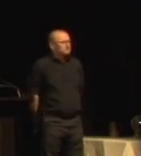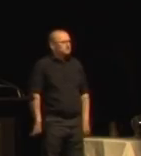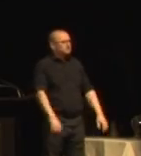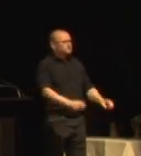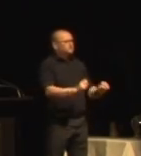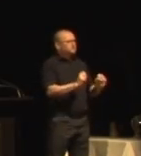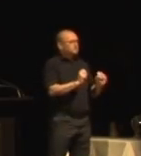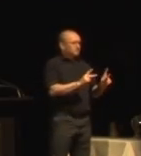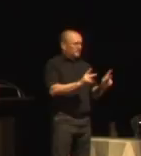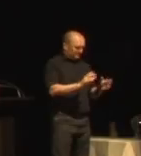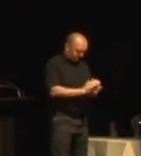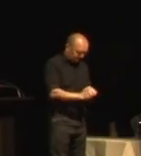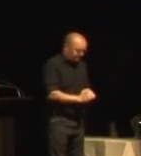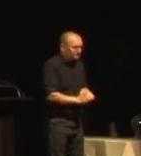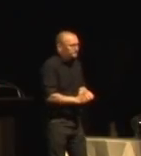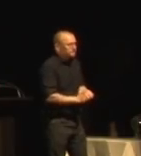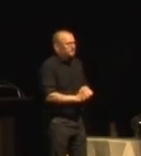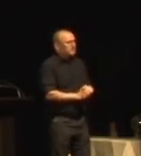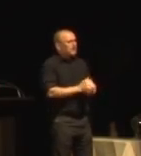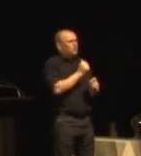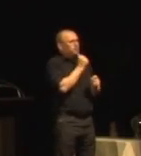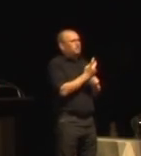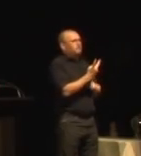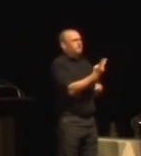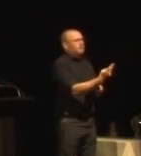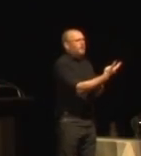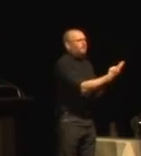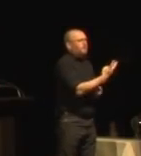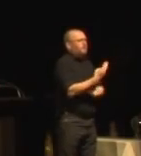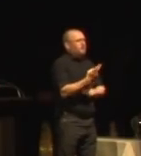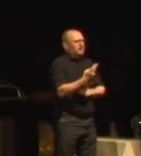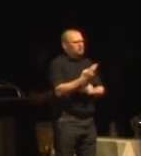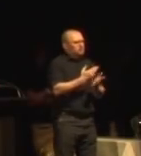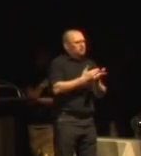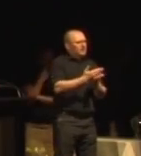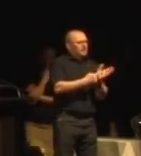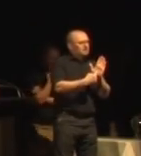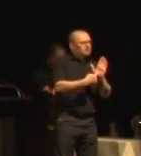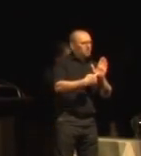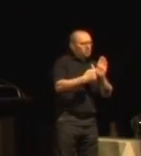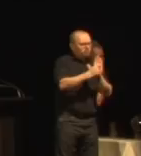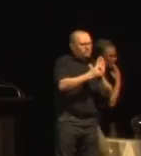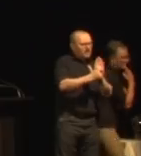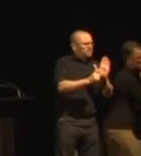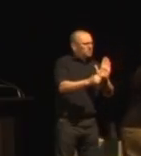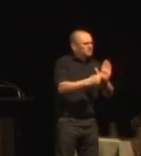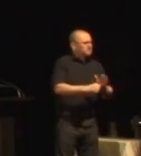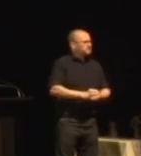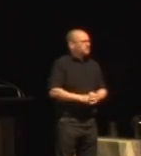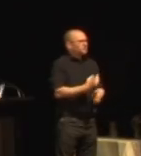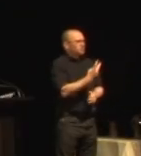Okay, if you can get into groups of two now and share what you wrote down. You've got 2 minutes, go.